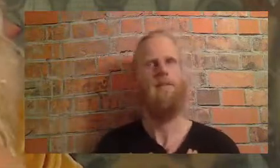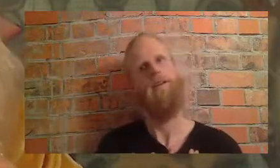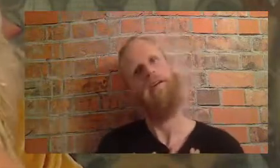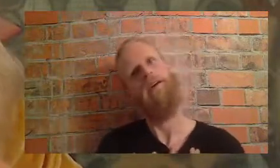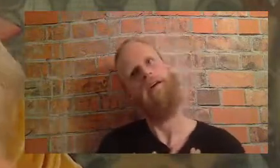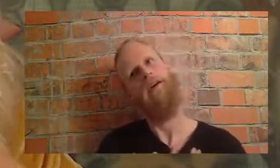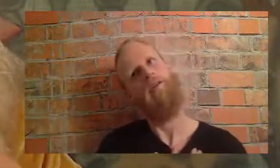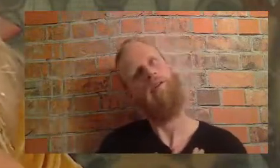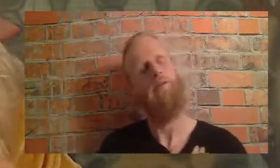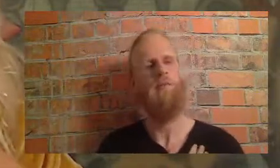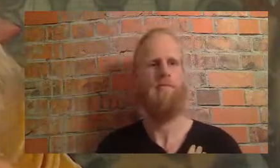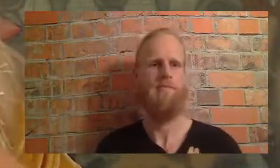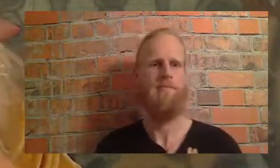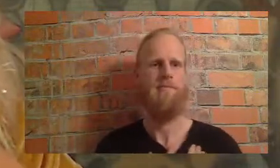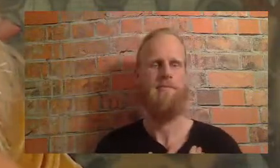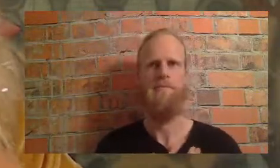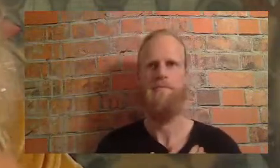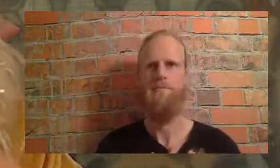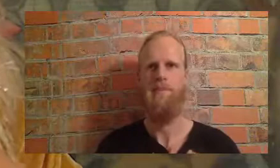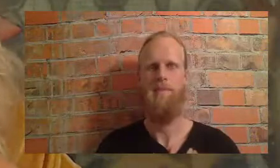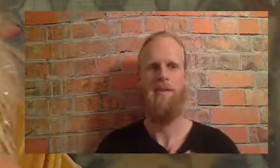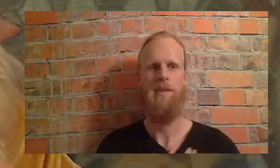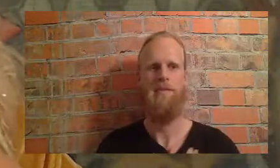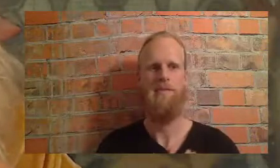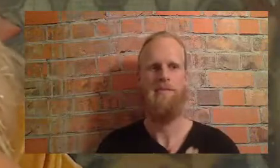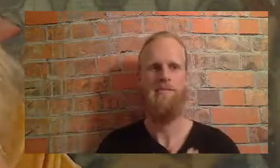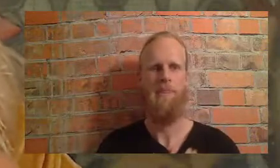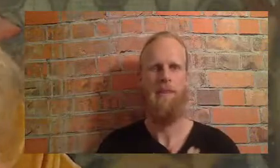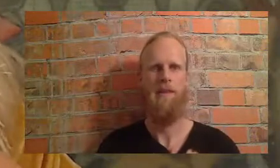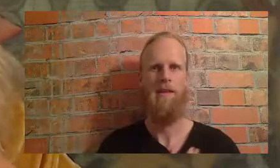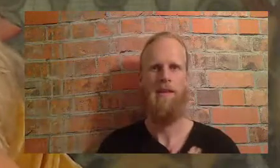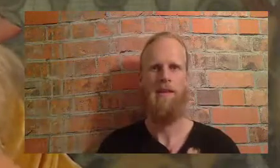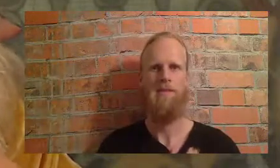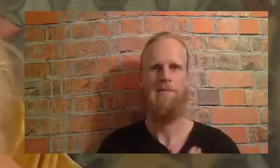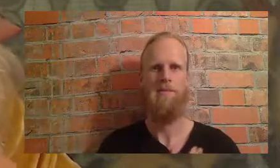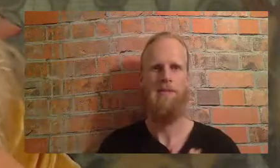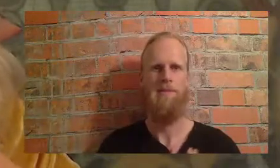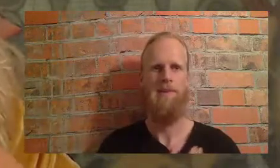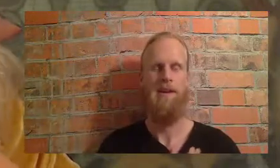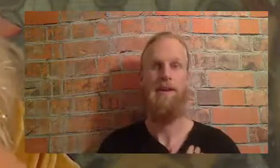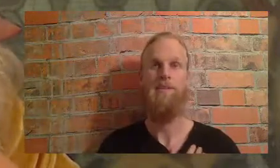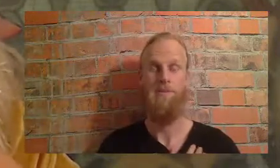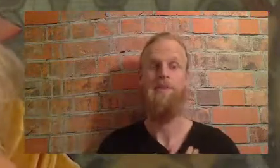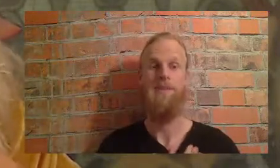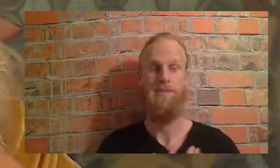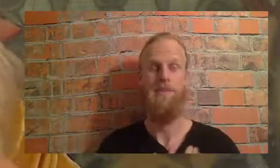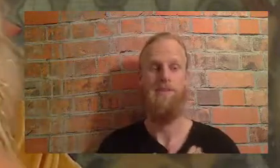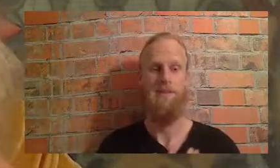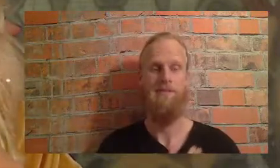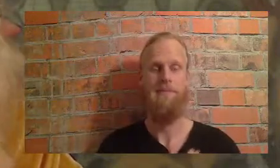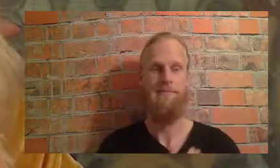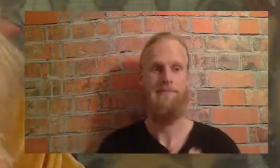I'm open to loving and accepting myself. Big deep breath.